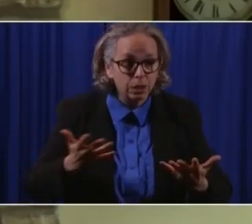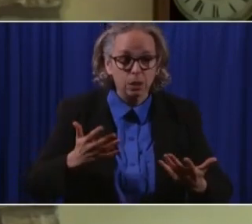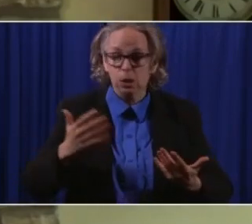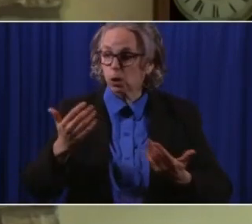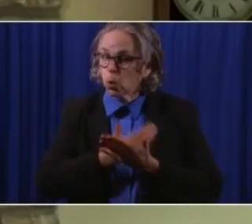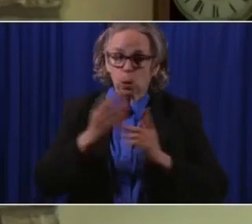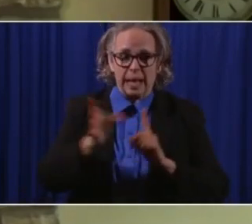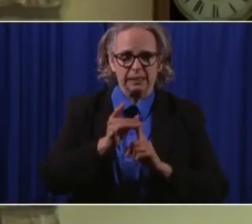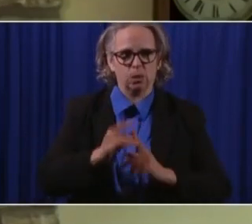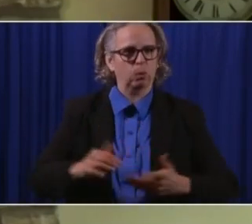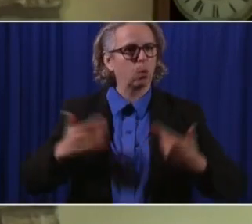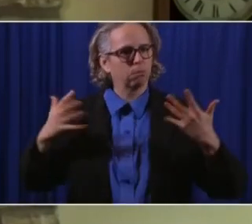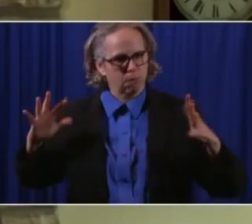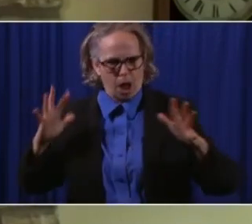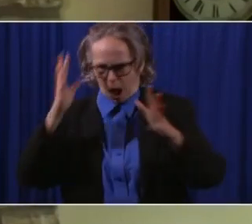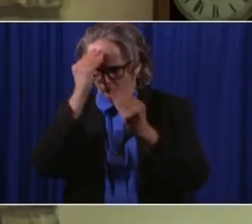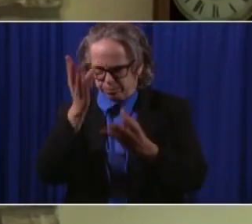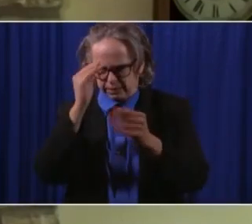website,